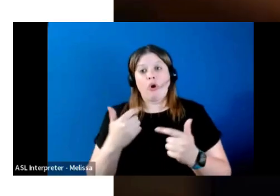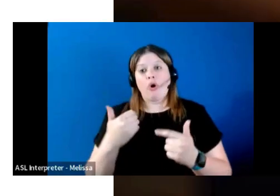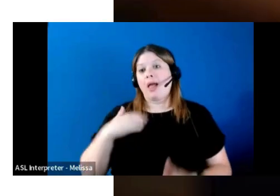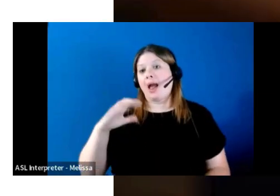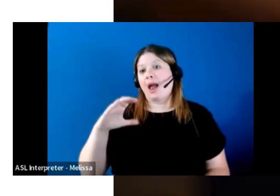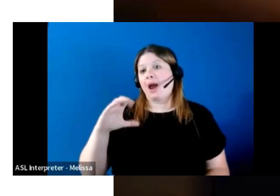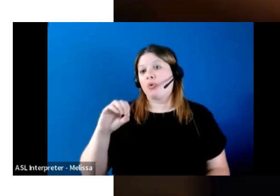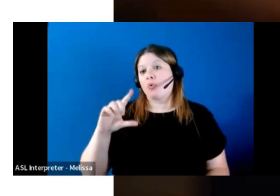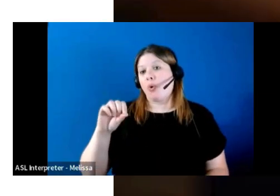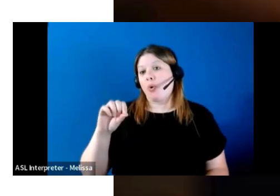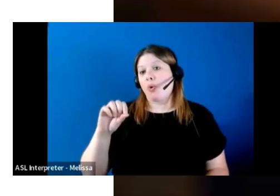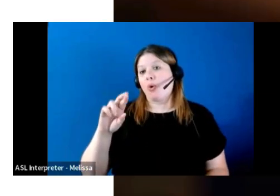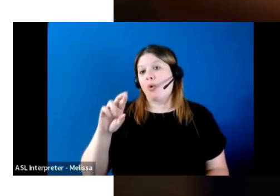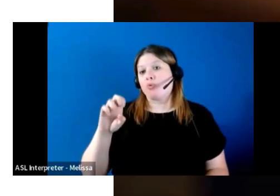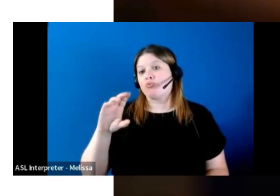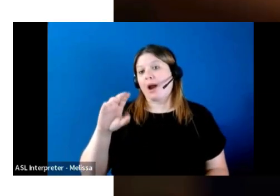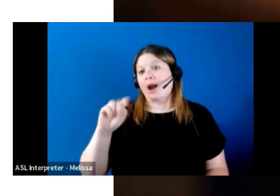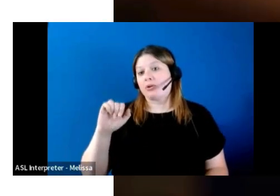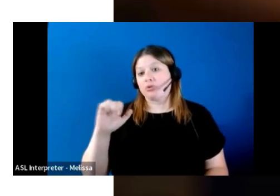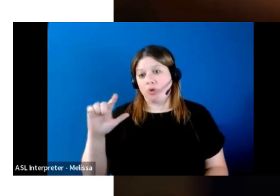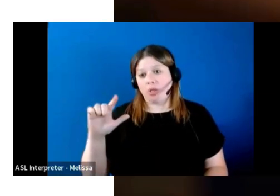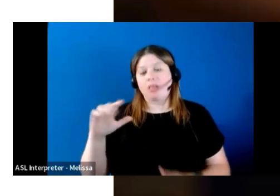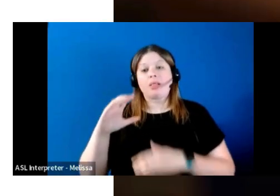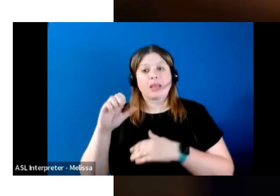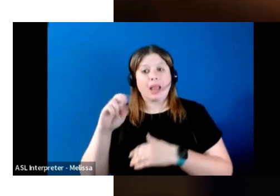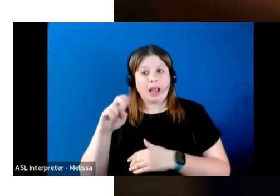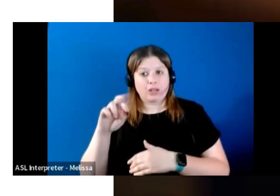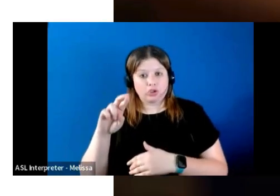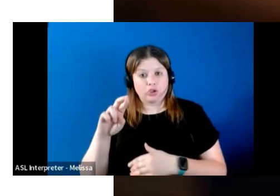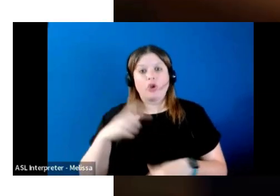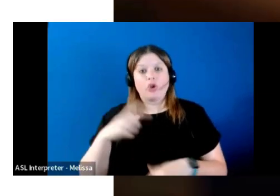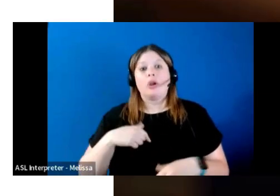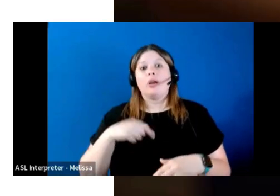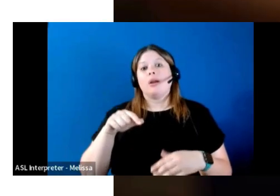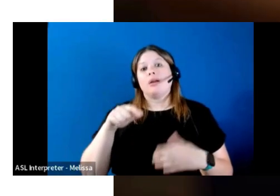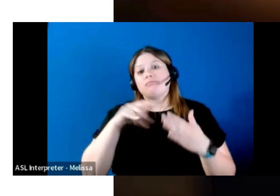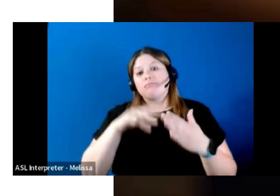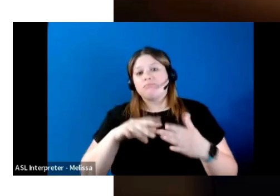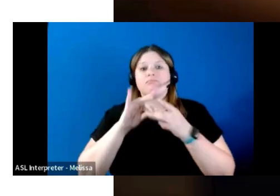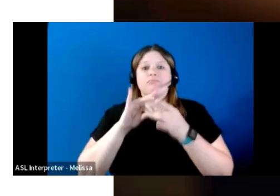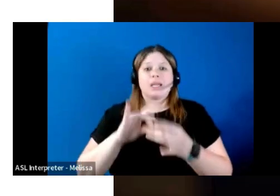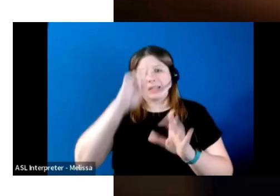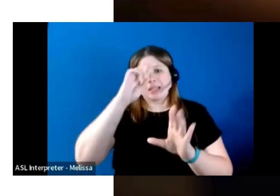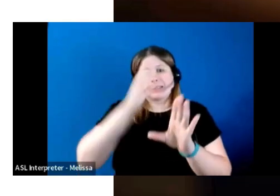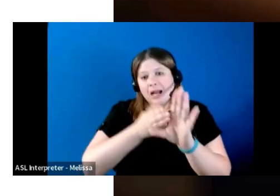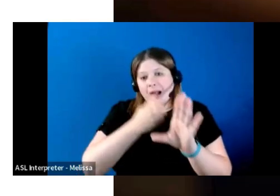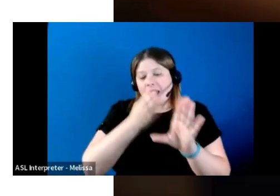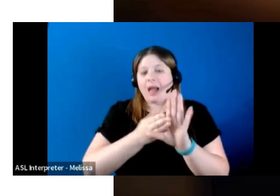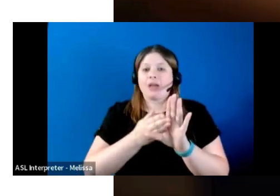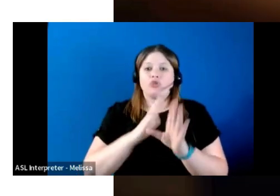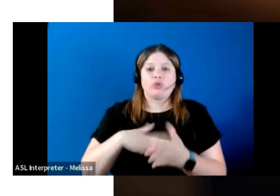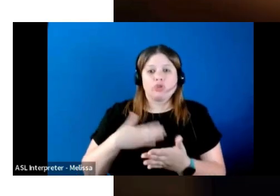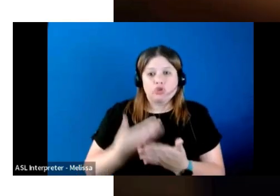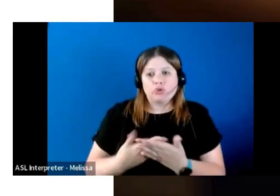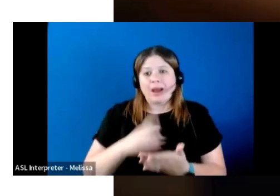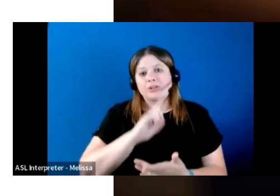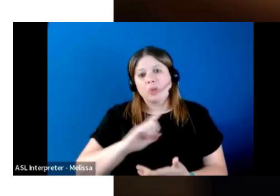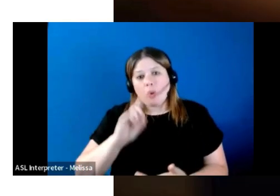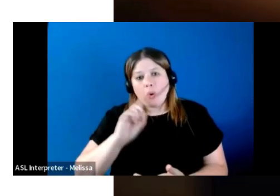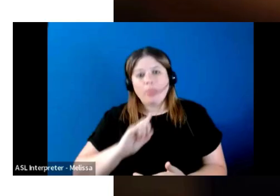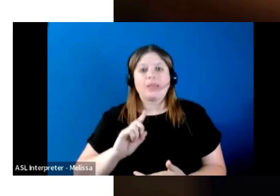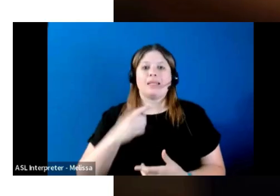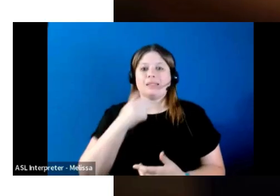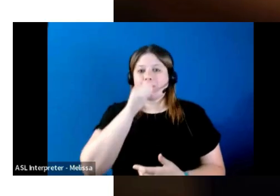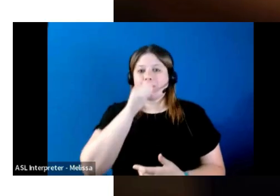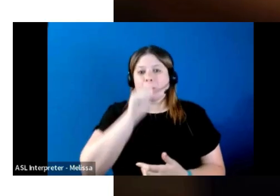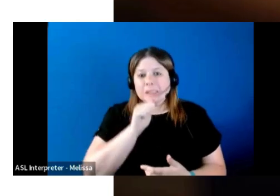body compassion related to psychological distress, loneliness, resilience, and quality of life.